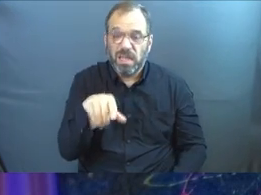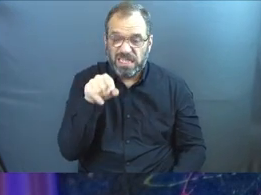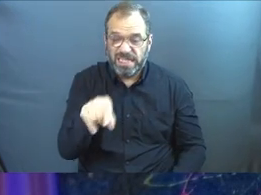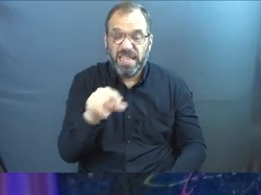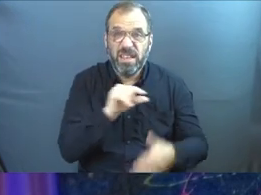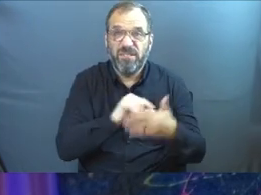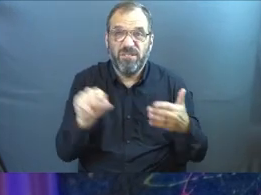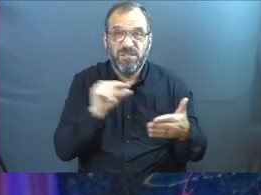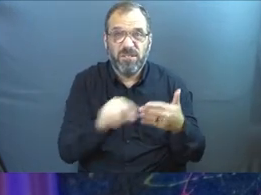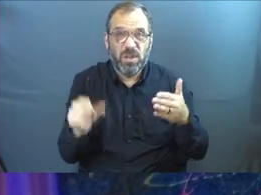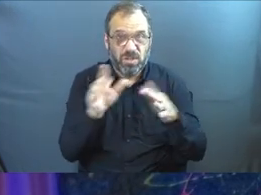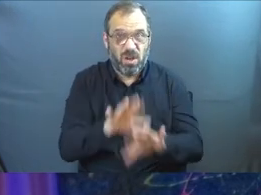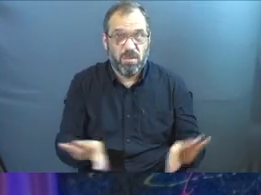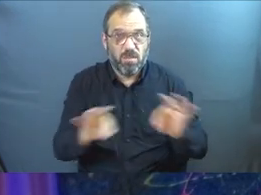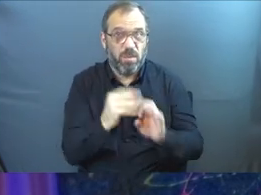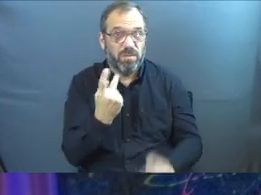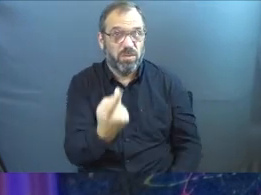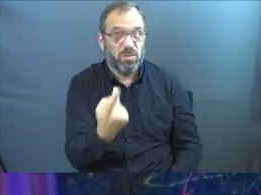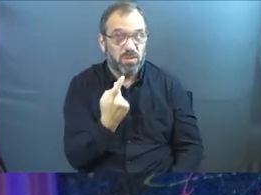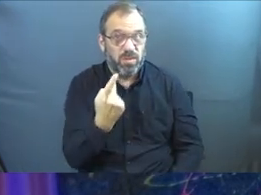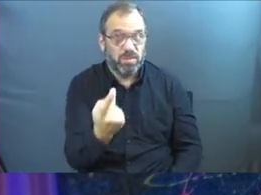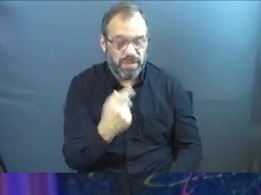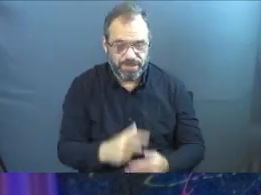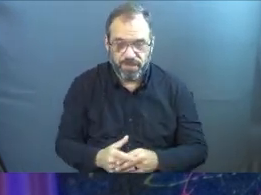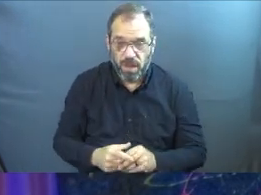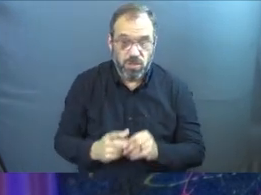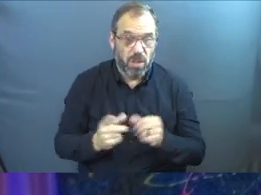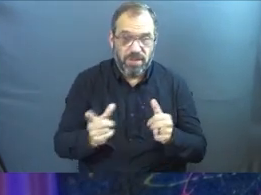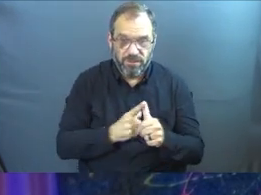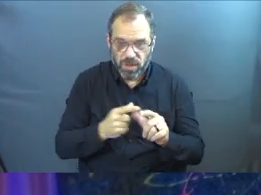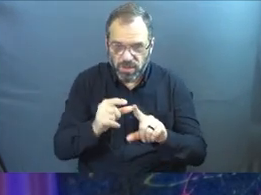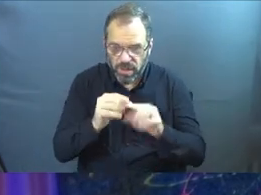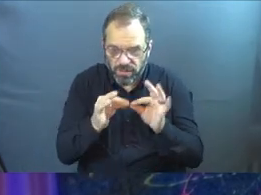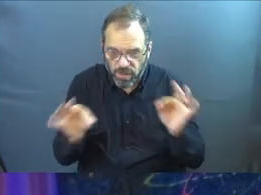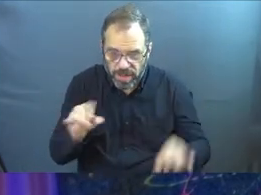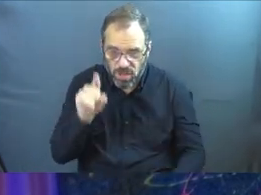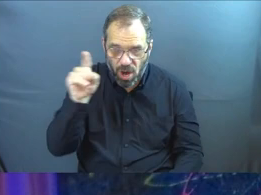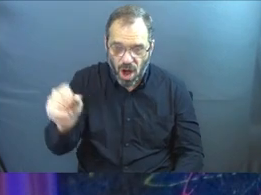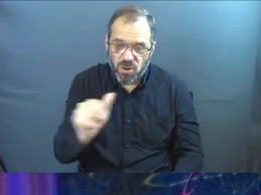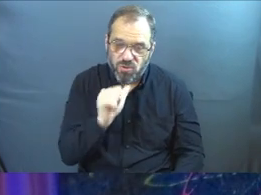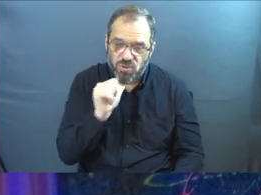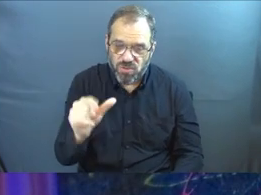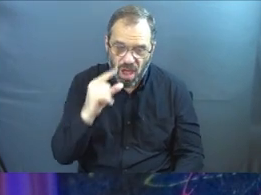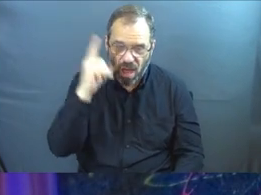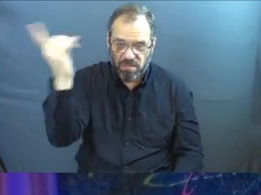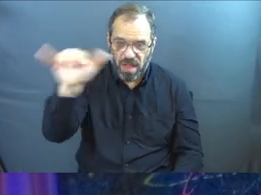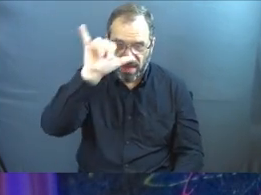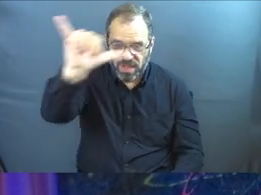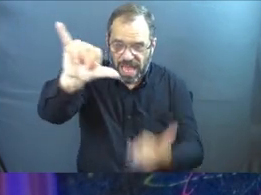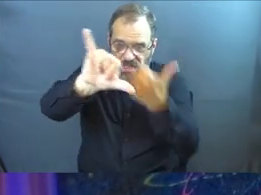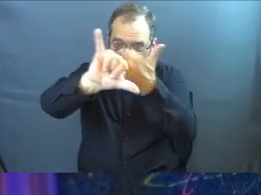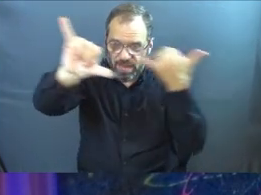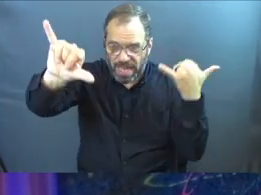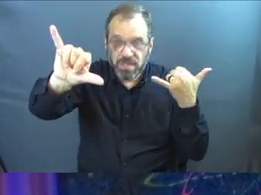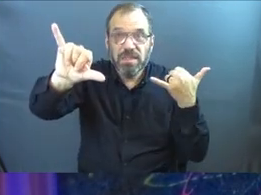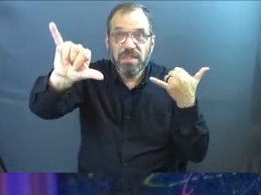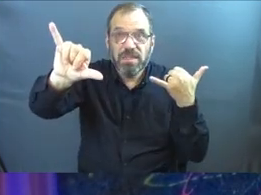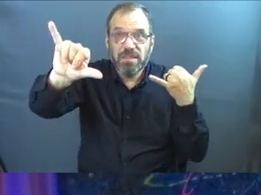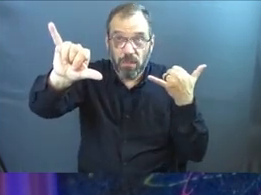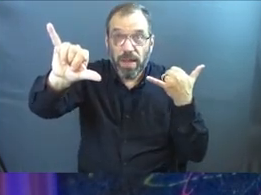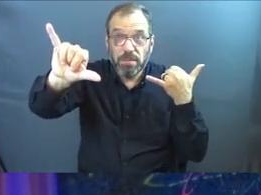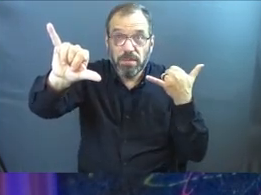of it are essential for us. So the very first phrase, are you not from everlasting, he says to God.